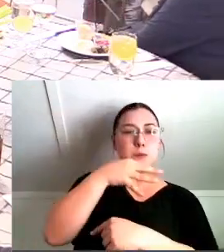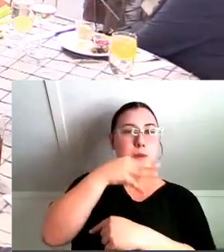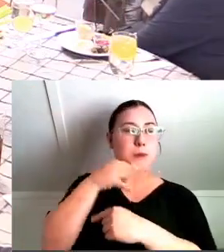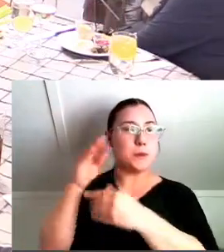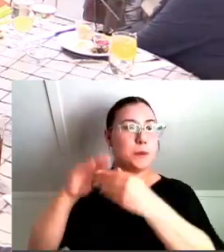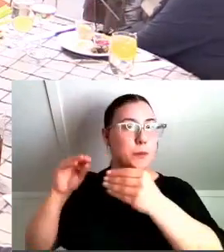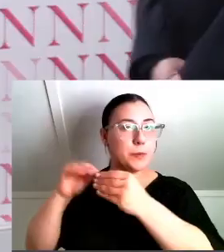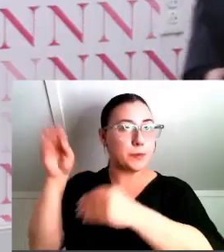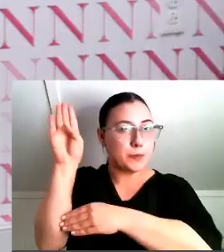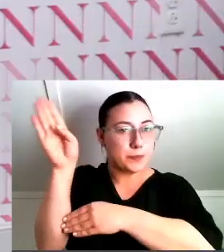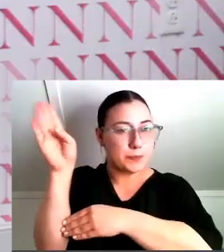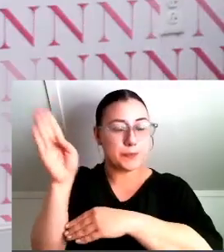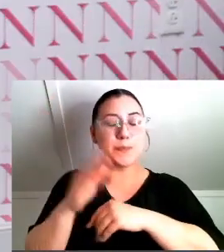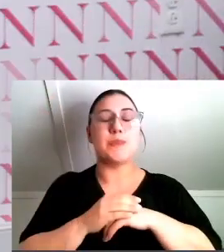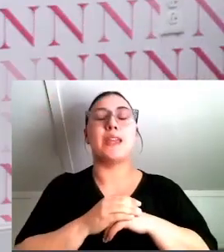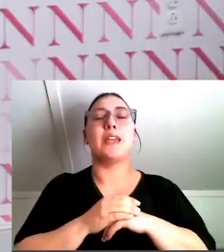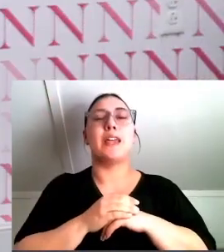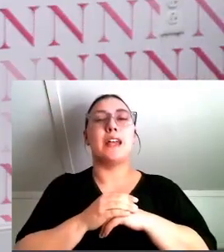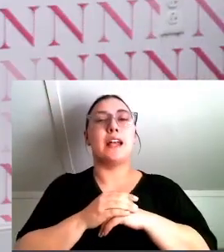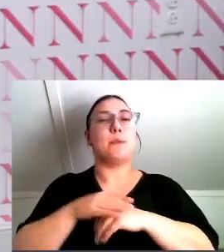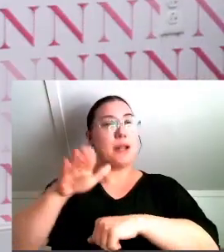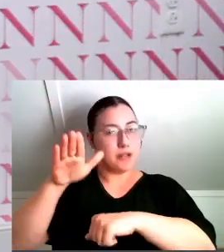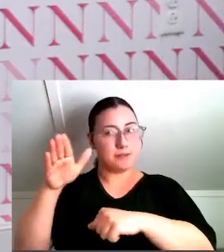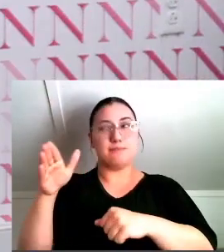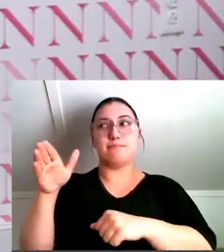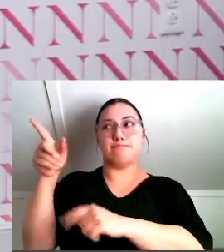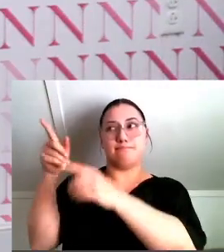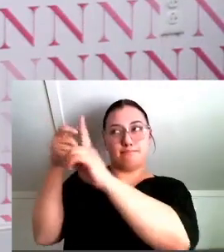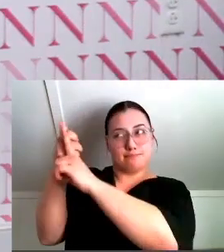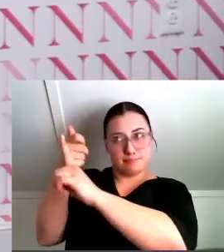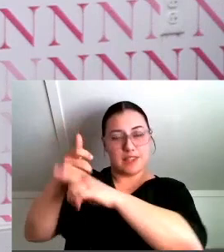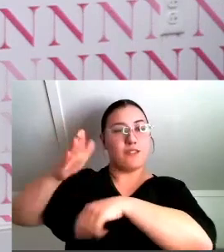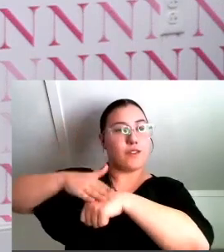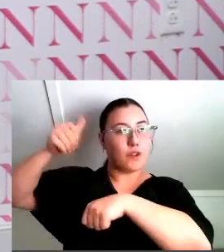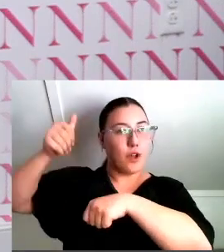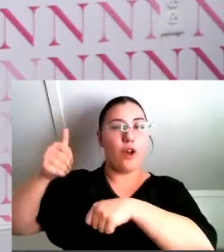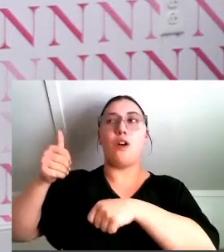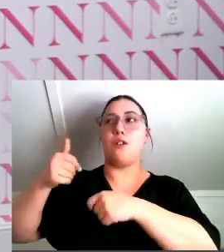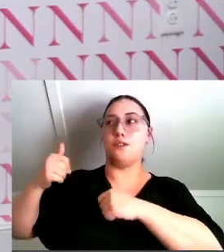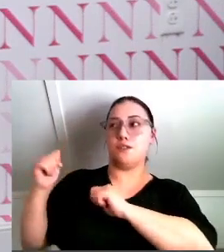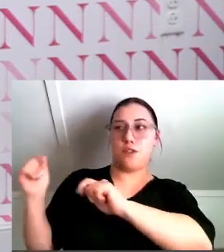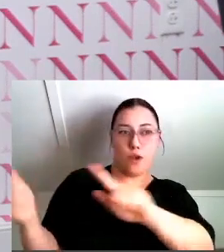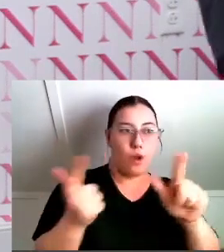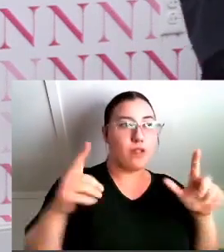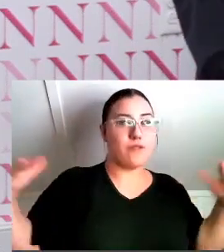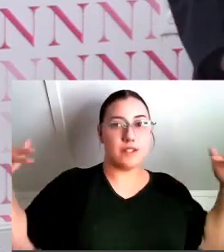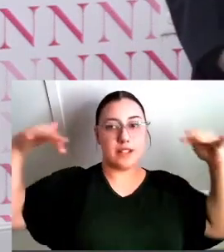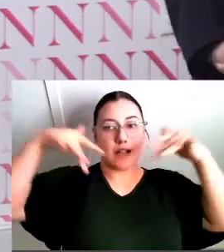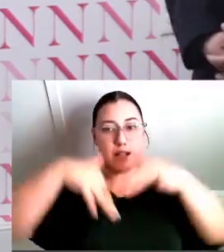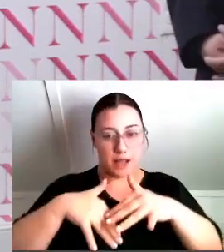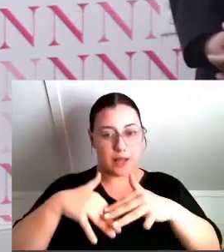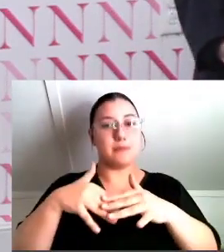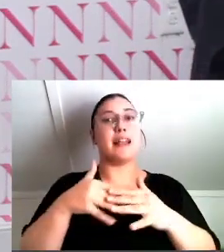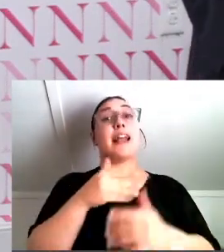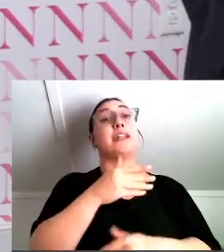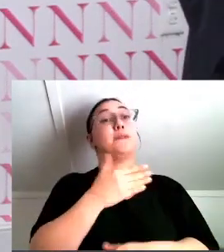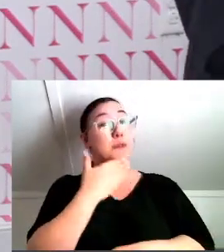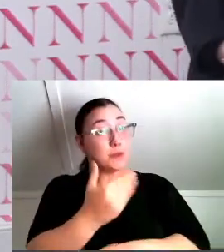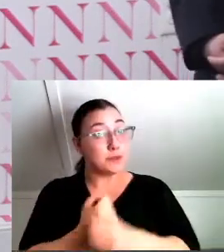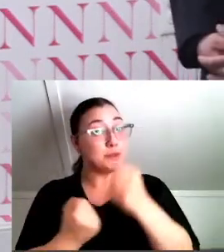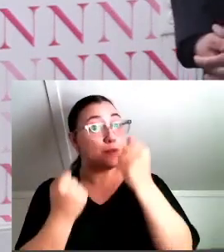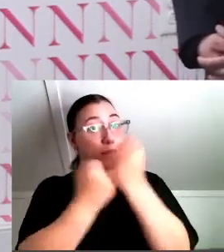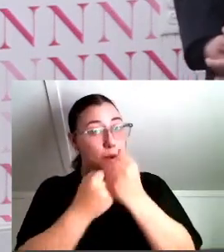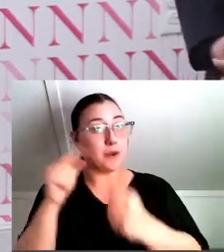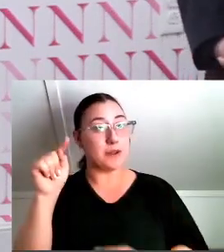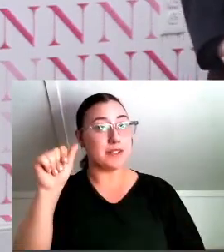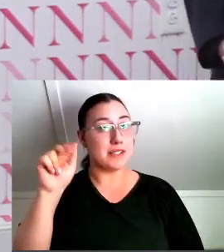really called us all together, and with the great support of Tanya Munya, the administrator of the Humanities Center, has called